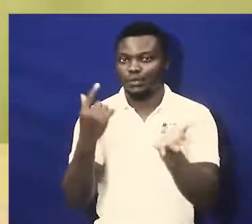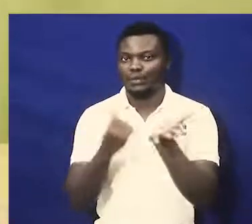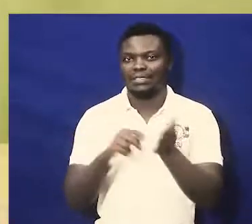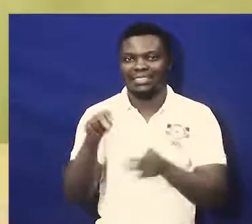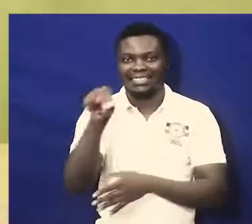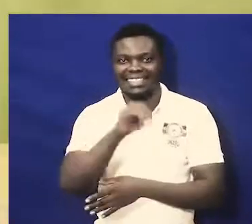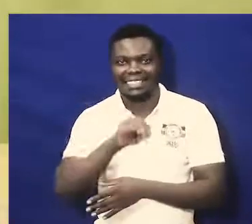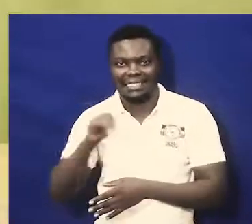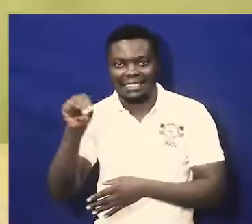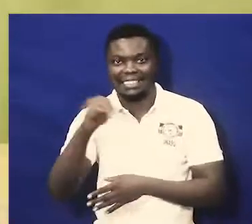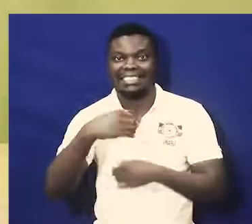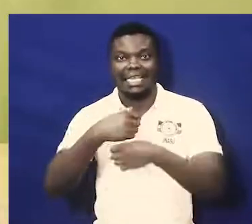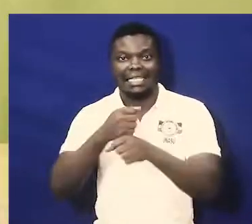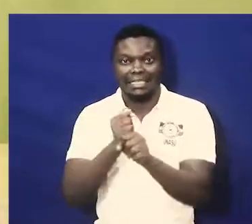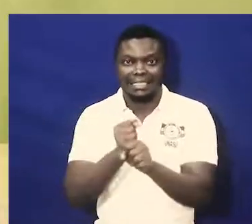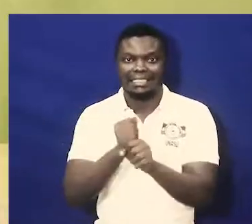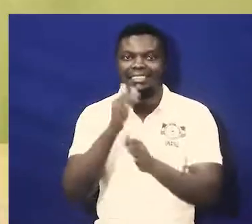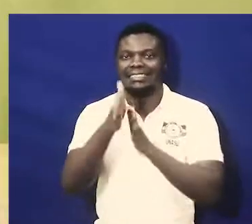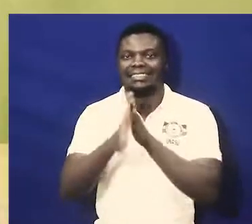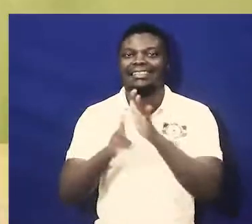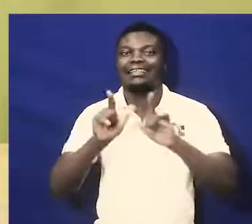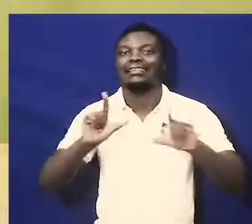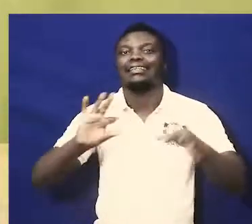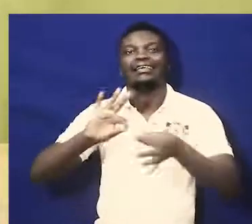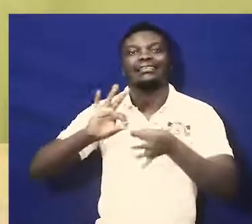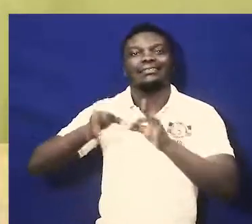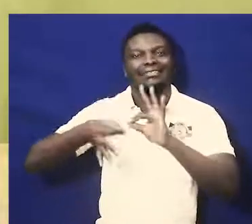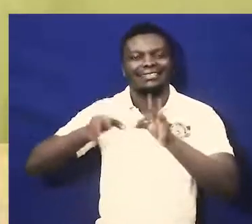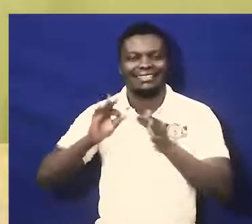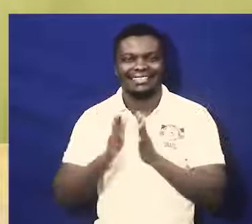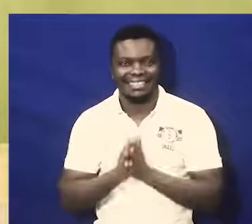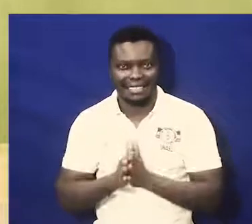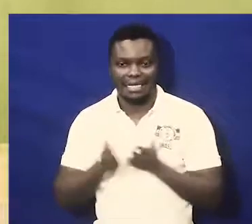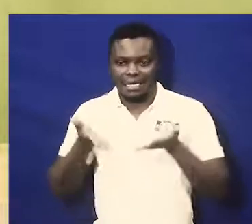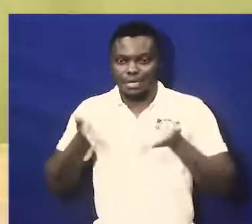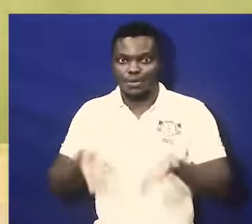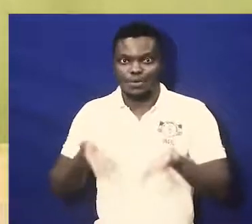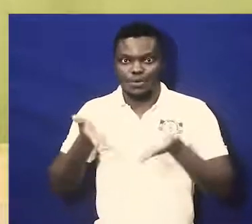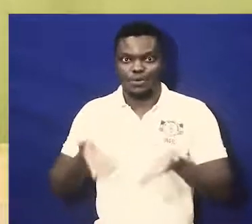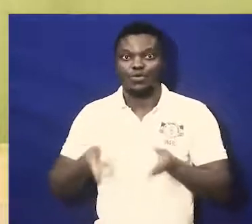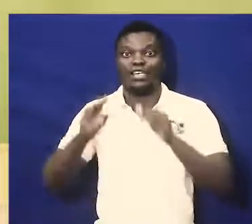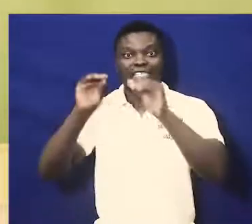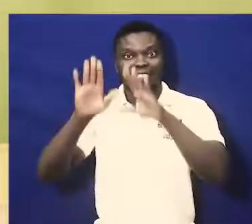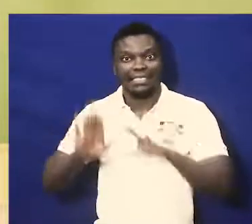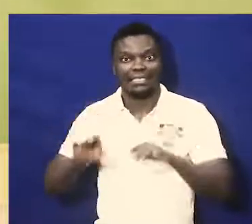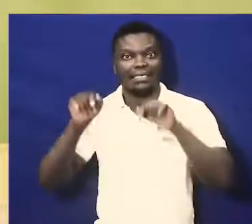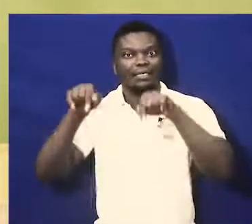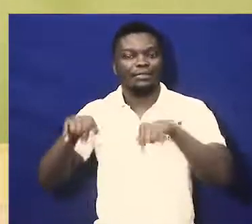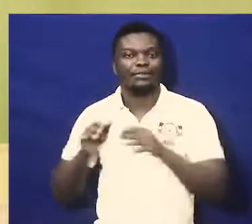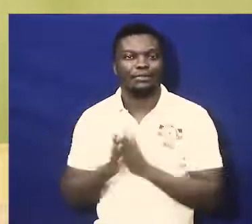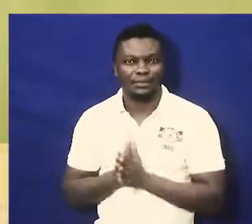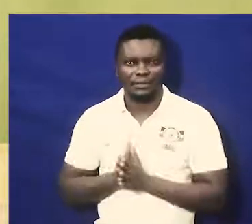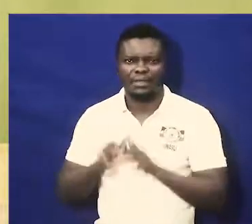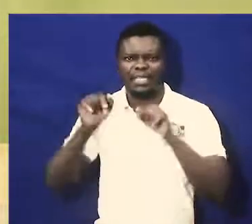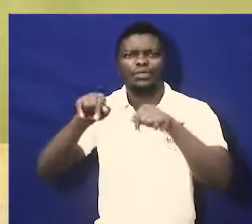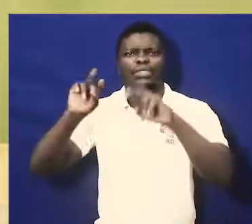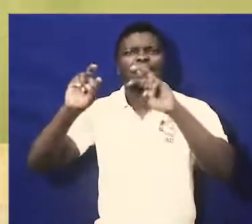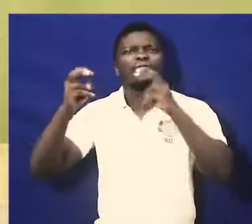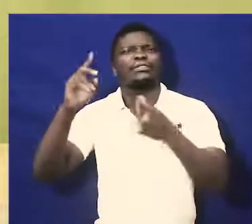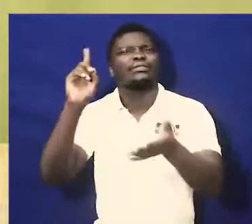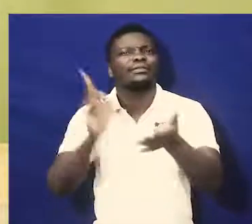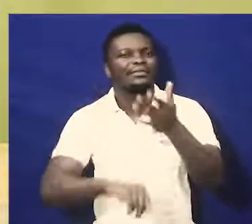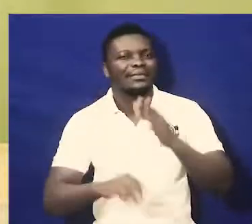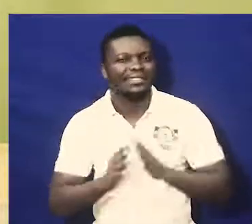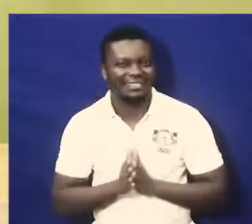of Sign Language Interpreters, and we are your teachers today. Today's lesson